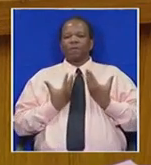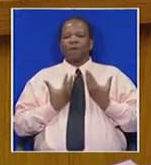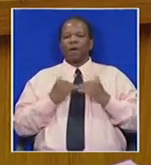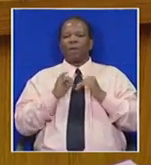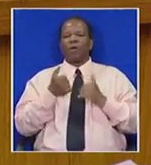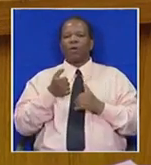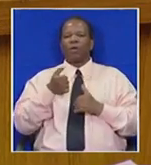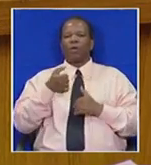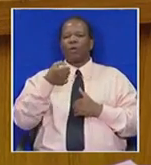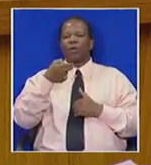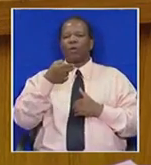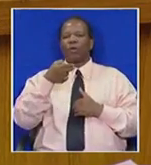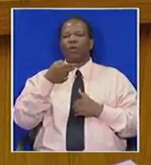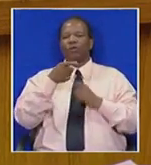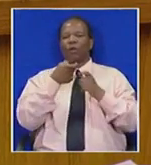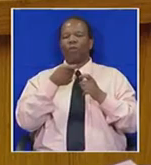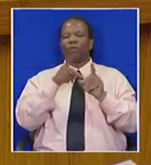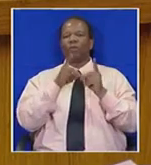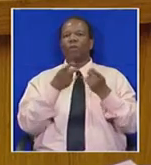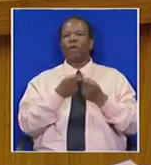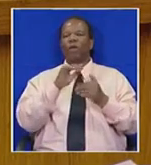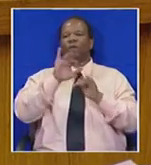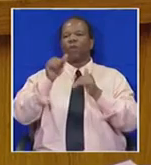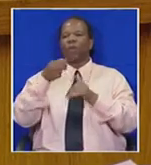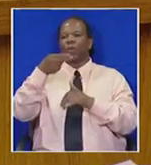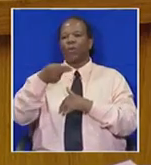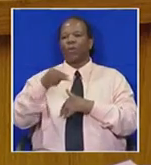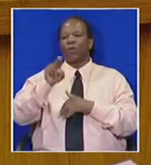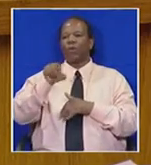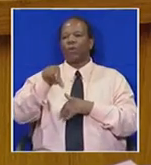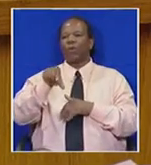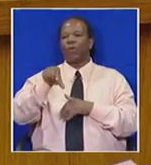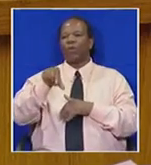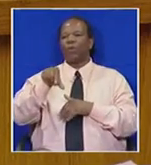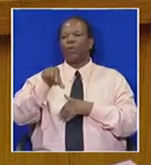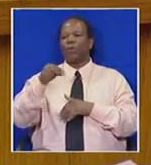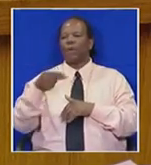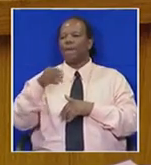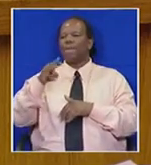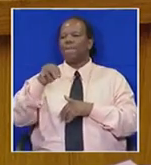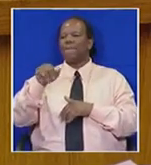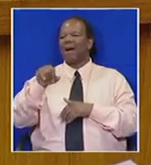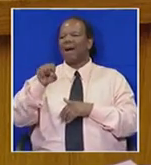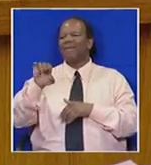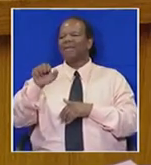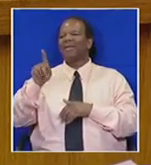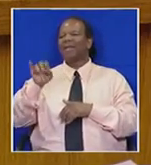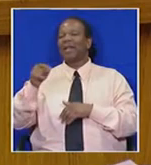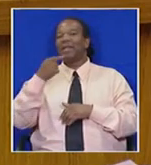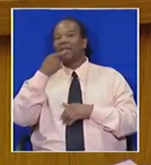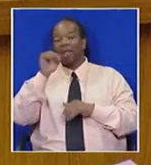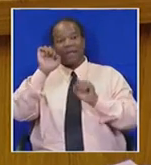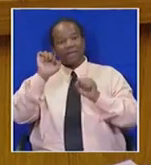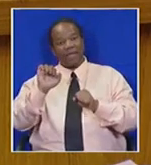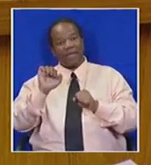from our own recently departed African jazz giant Hugh Masekela, and you asked us to send you. And